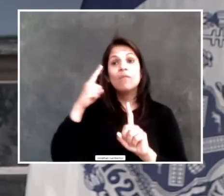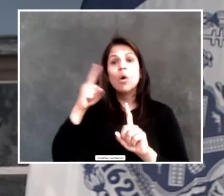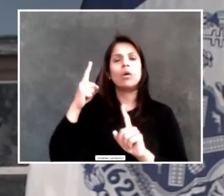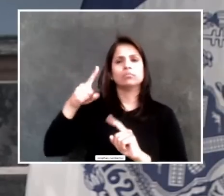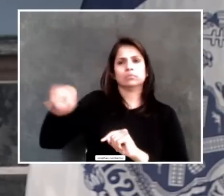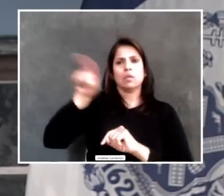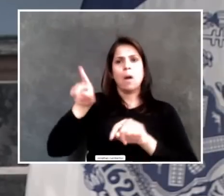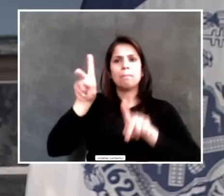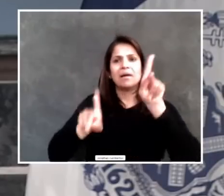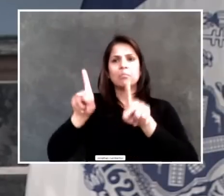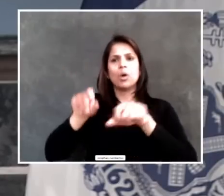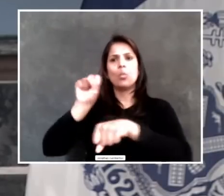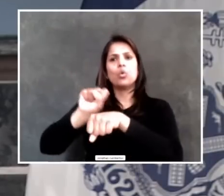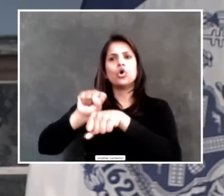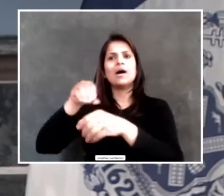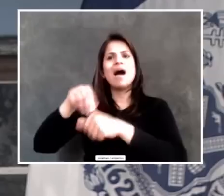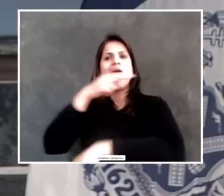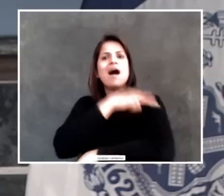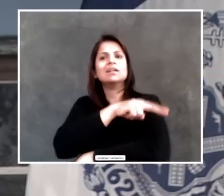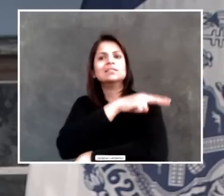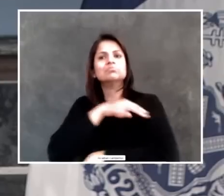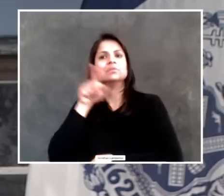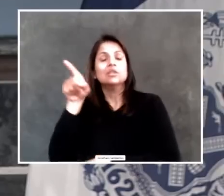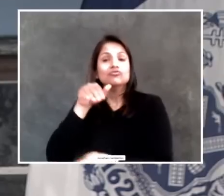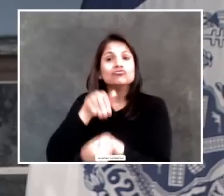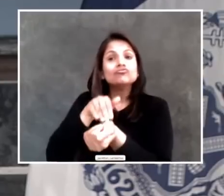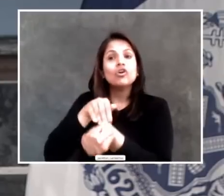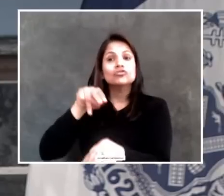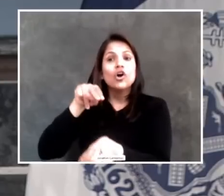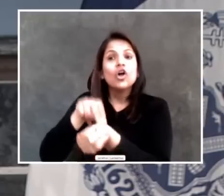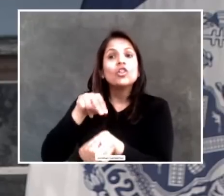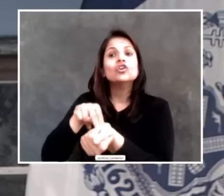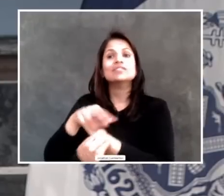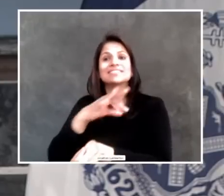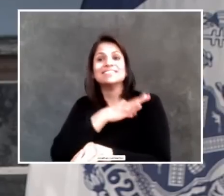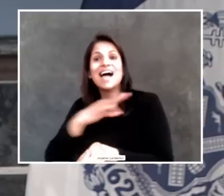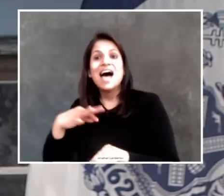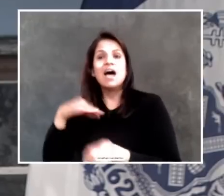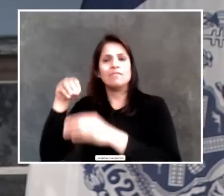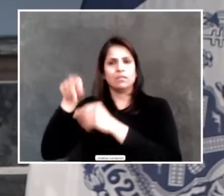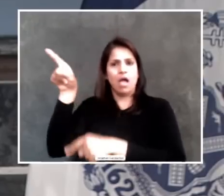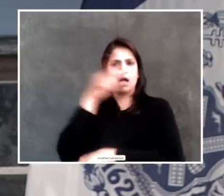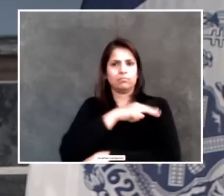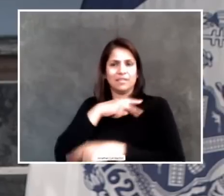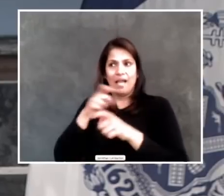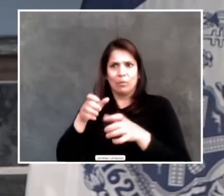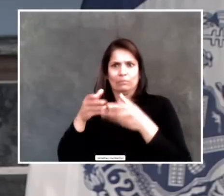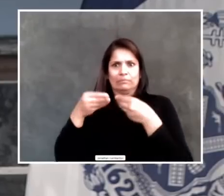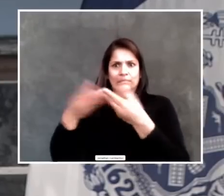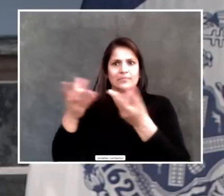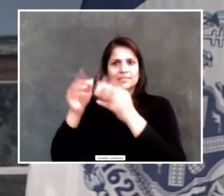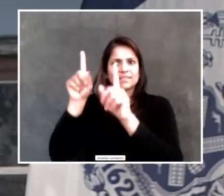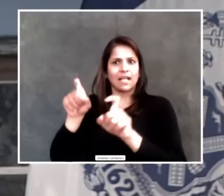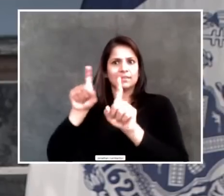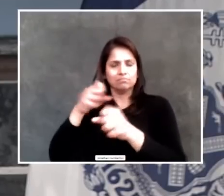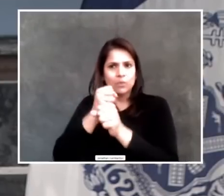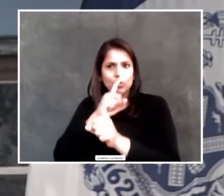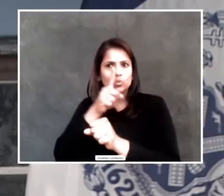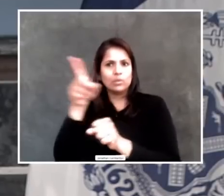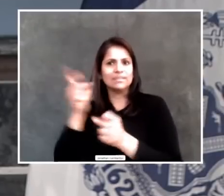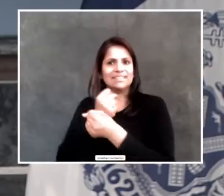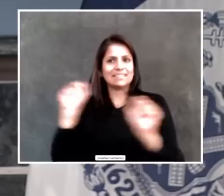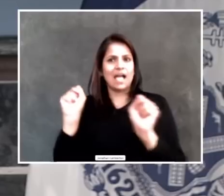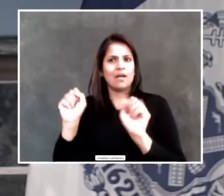lives that are in real immediate danger. Clearly, the testing to help healthcare workers and first responders to